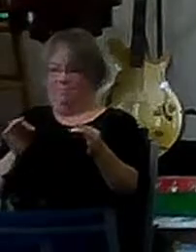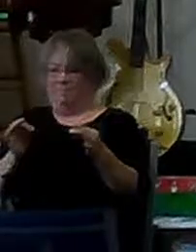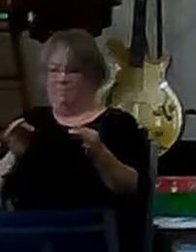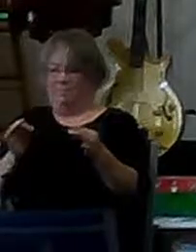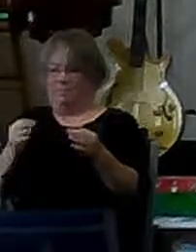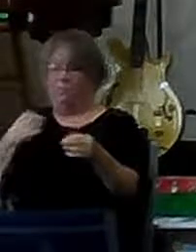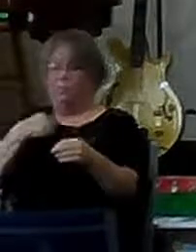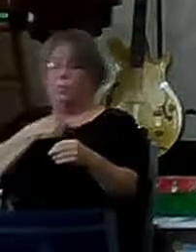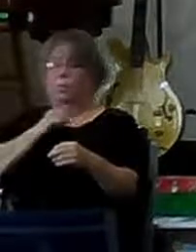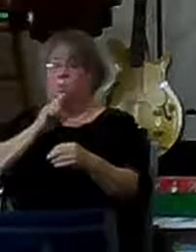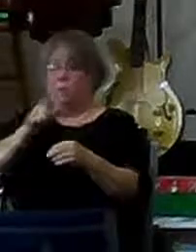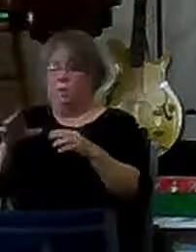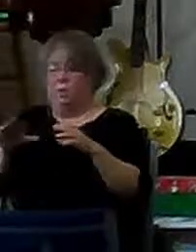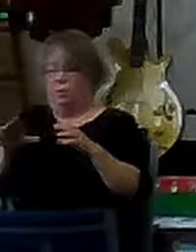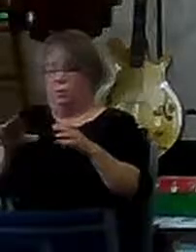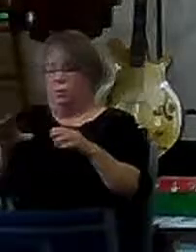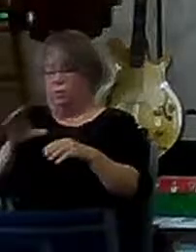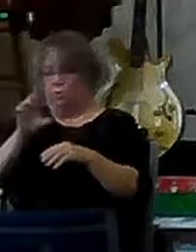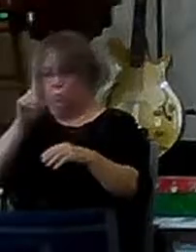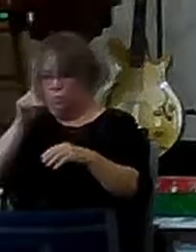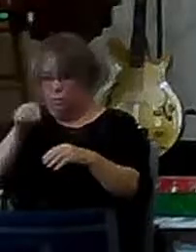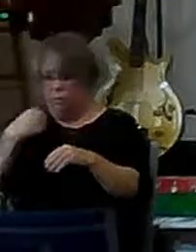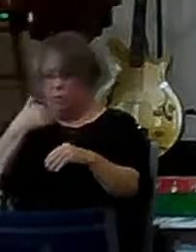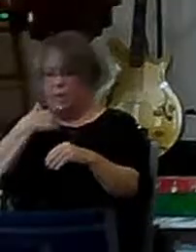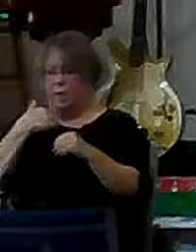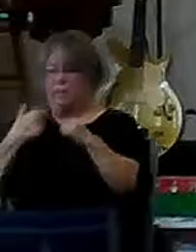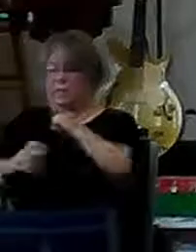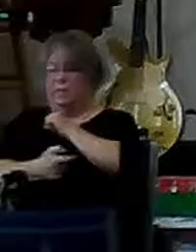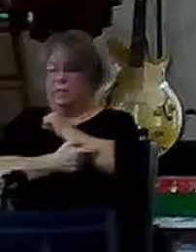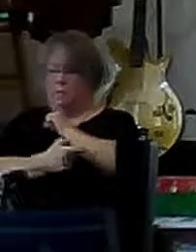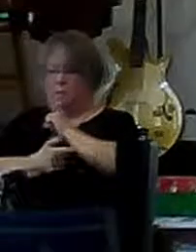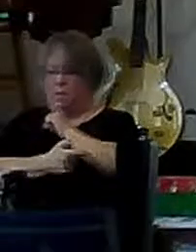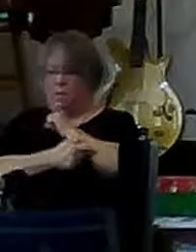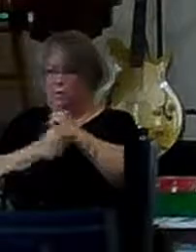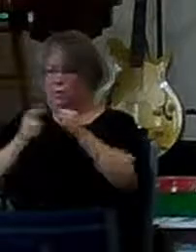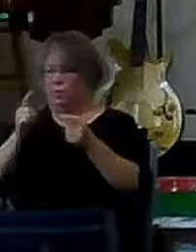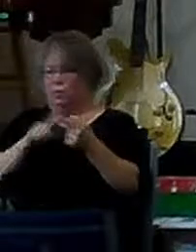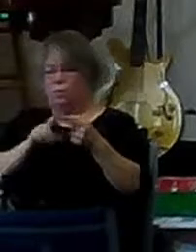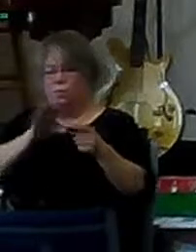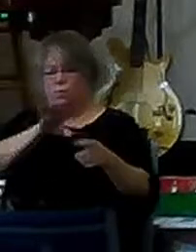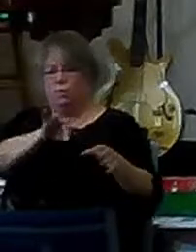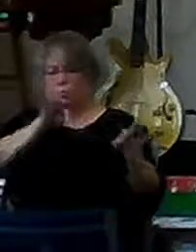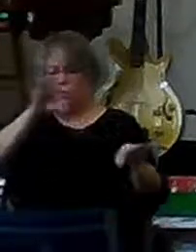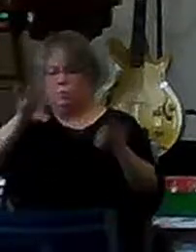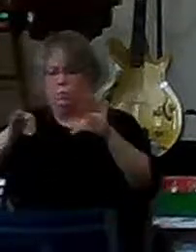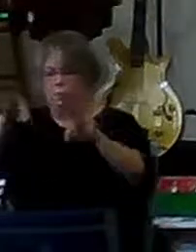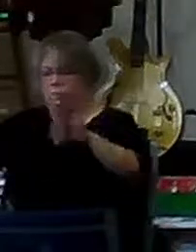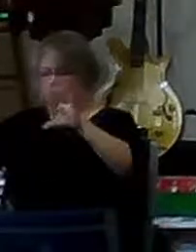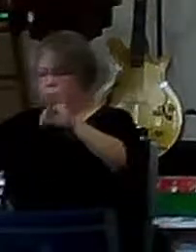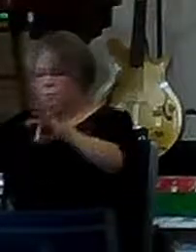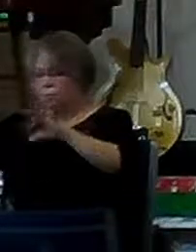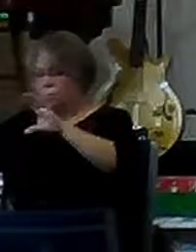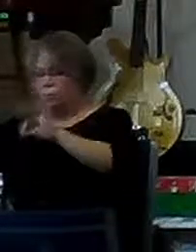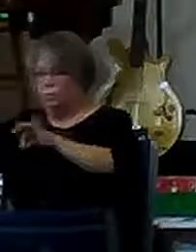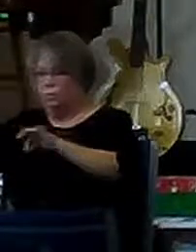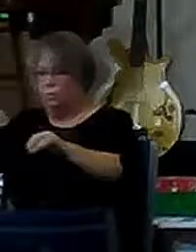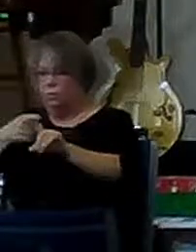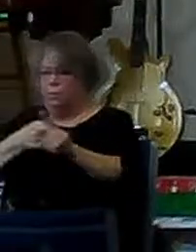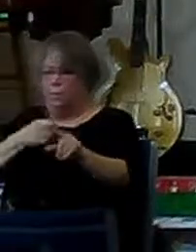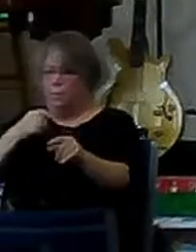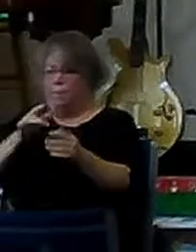We really do have this incredible temptation to pick and choose what we teach and what we